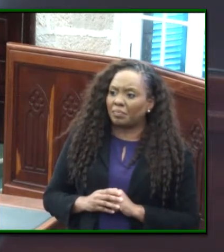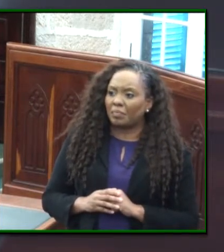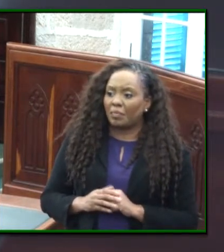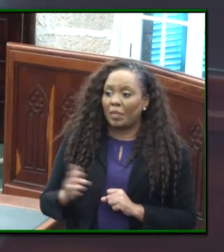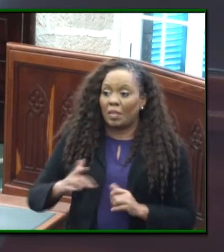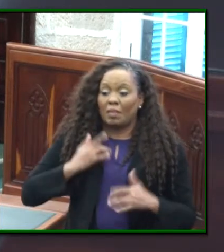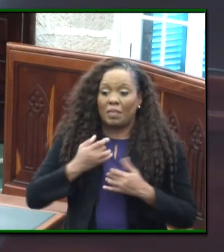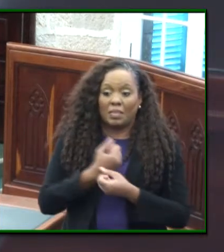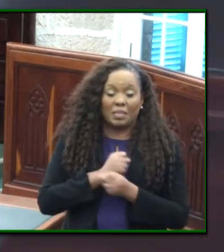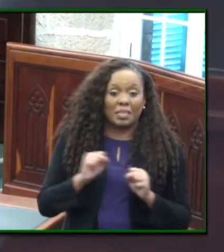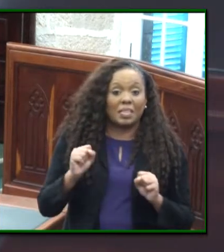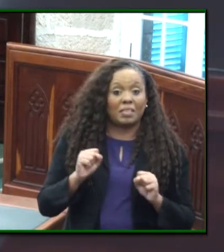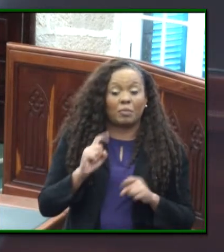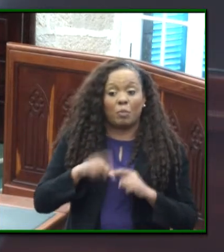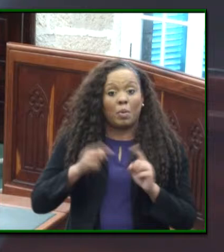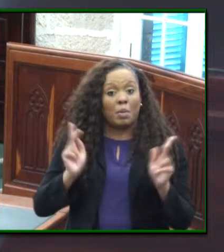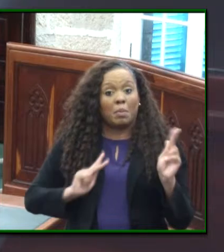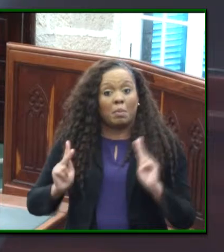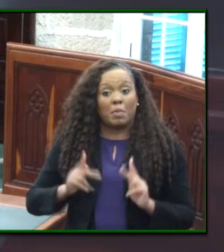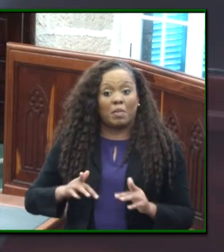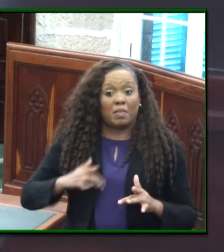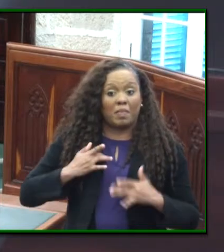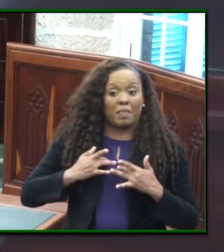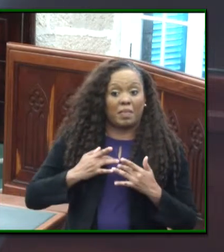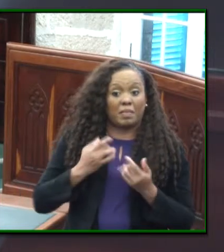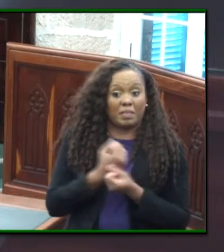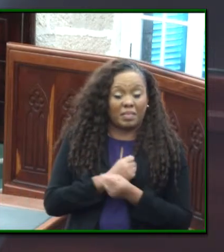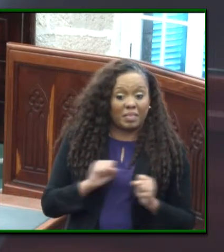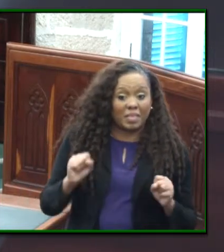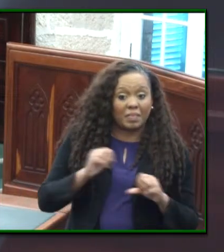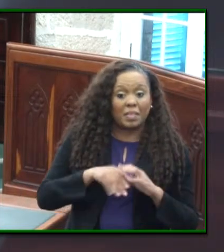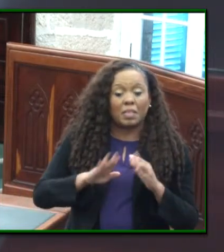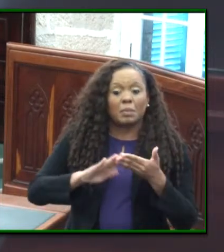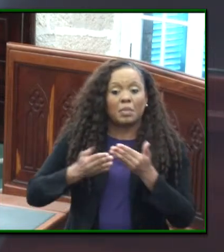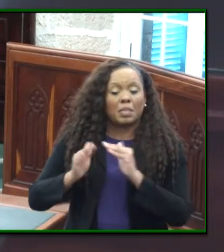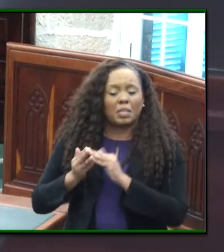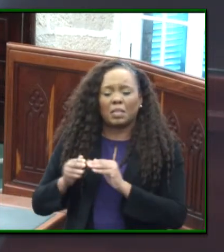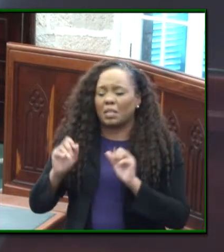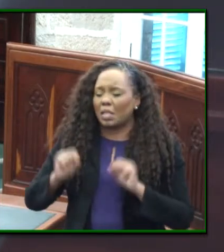communities can do wonders for us and the entire island.